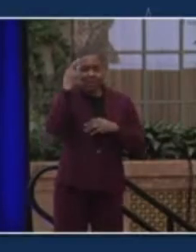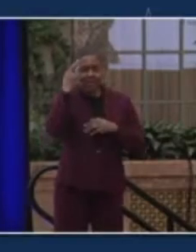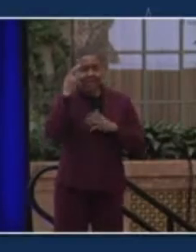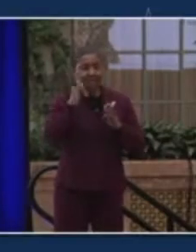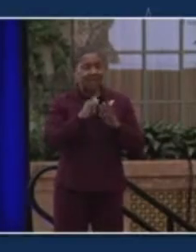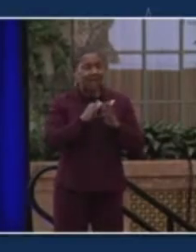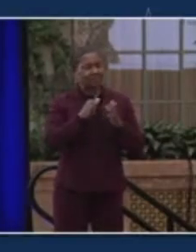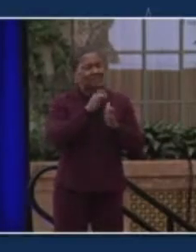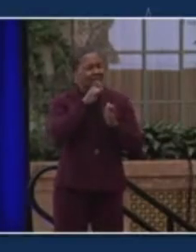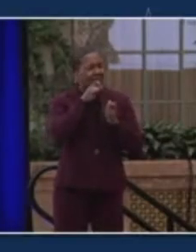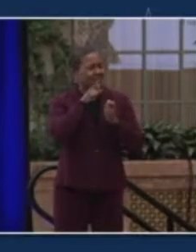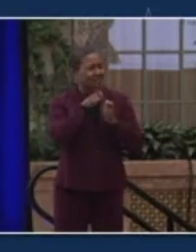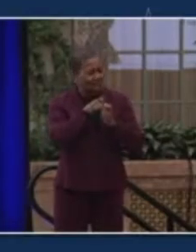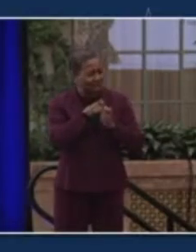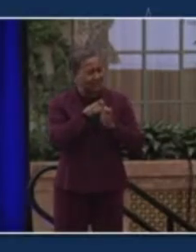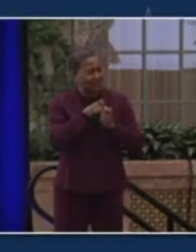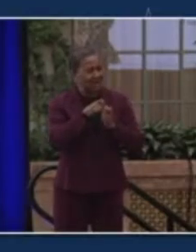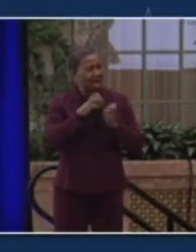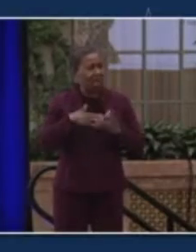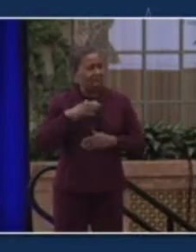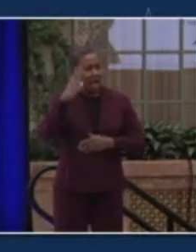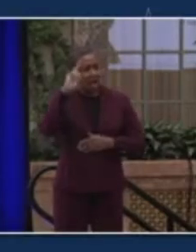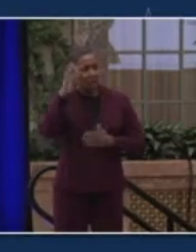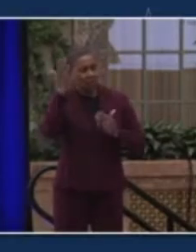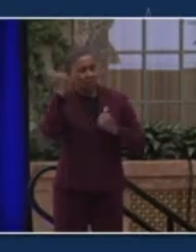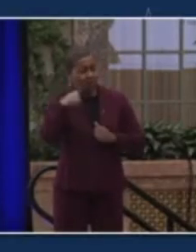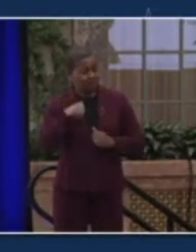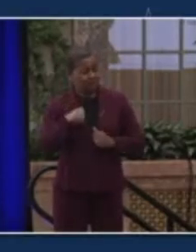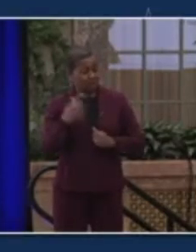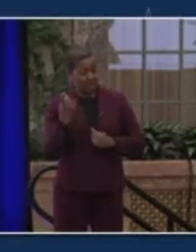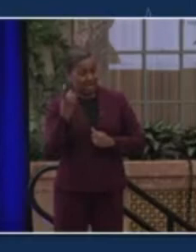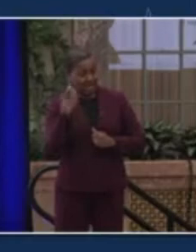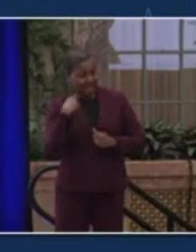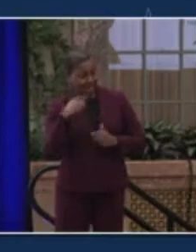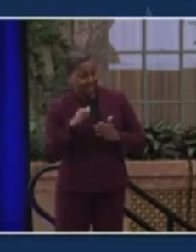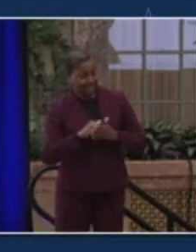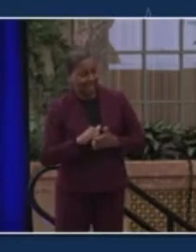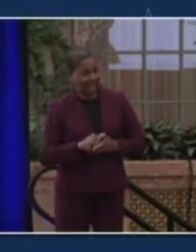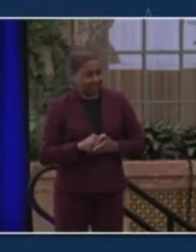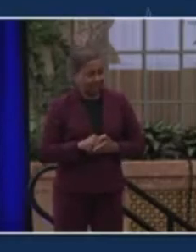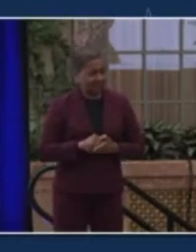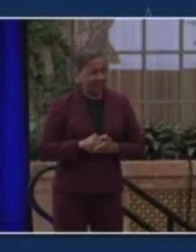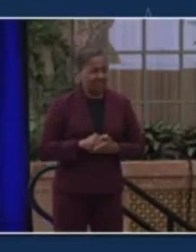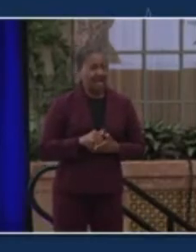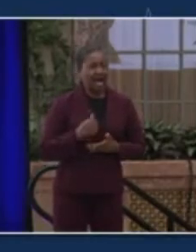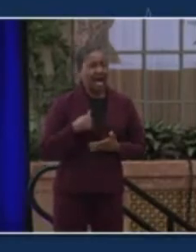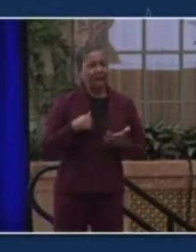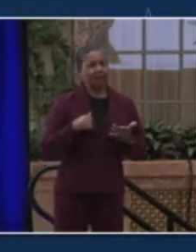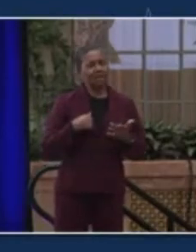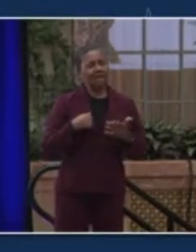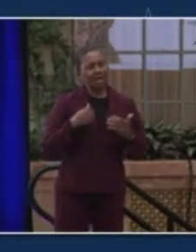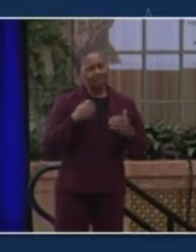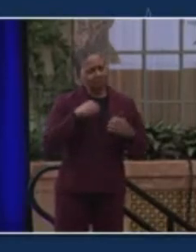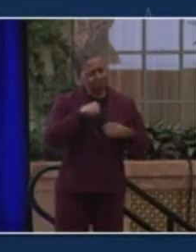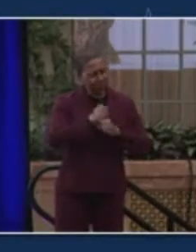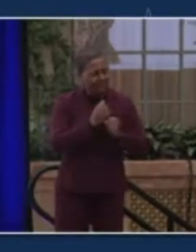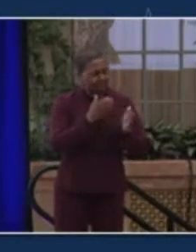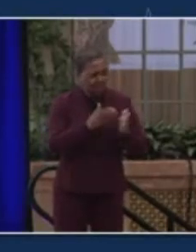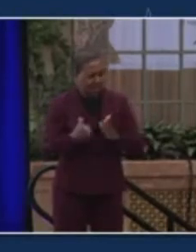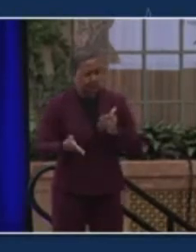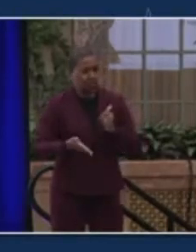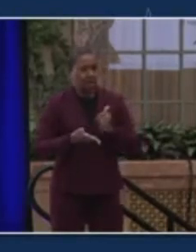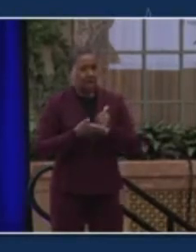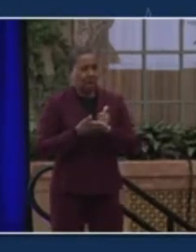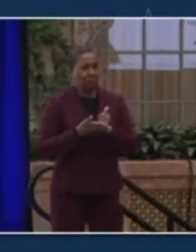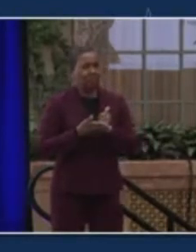that was exactly my uncle's hope for me when he asked the question that I would form a plan to help create a